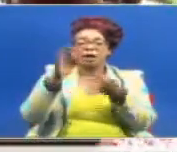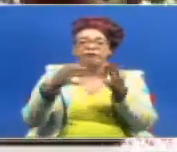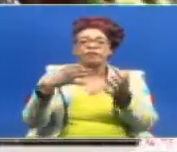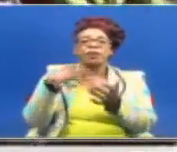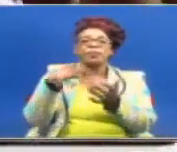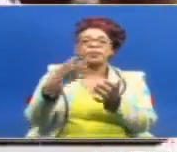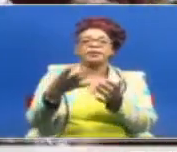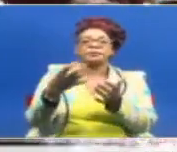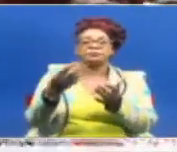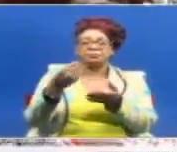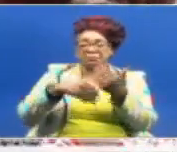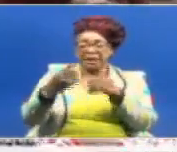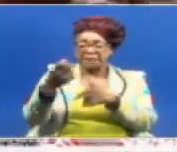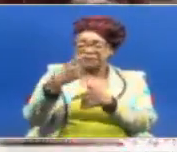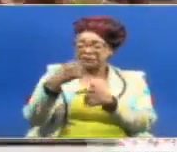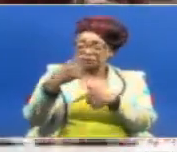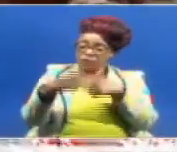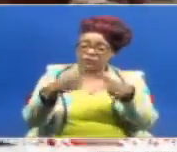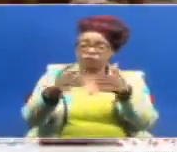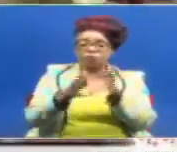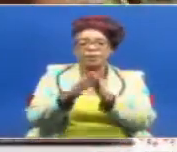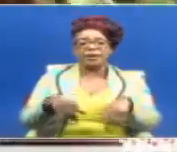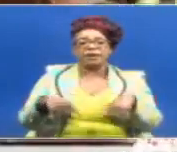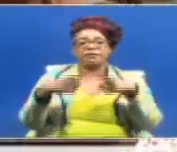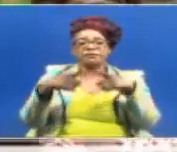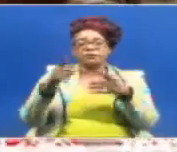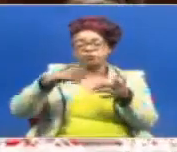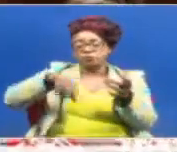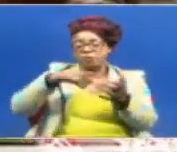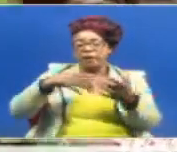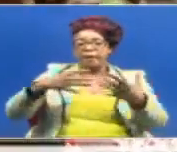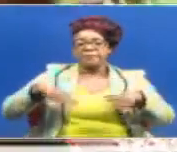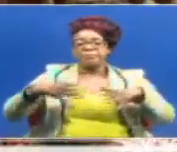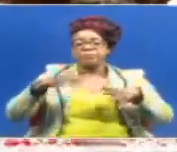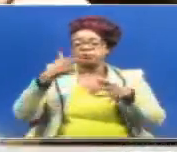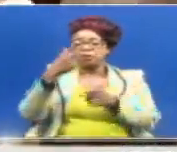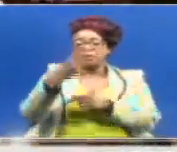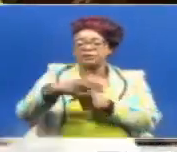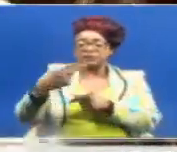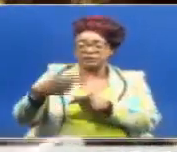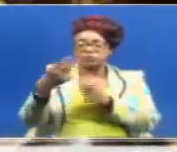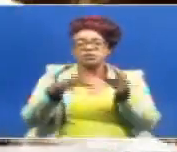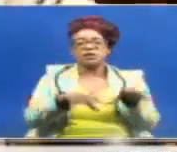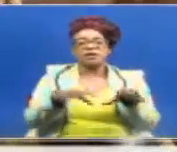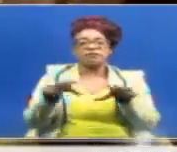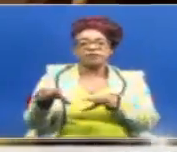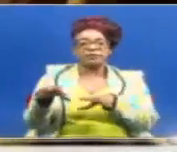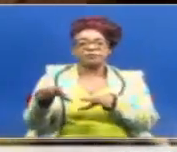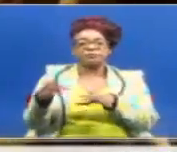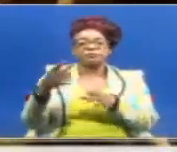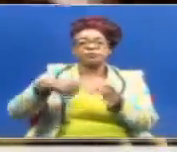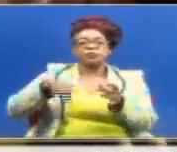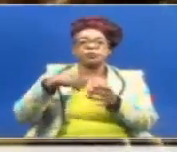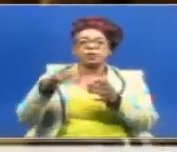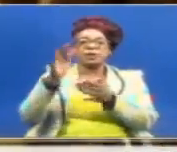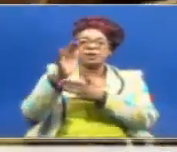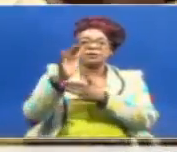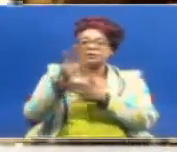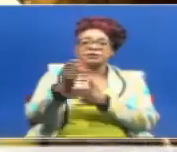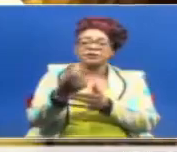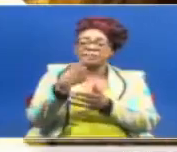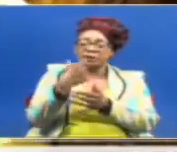kununua dawa zake na anaendelea na safari. So sisi watu wenye naitwa Masala tunaumia. Sisi tunauliza lemlem. Hii dawa kila